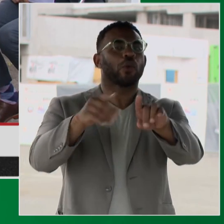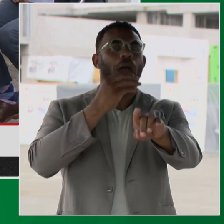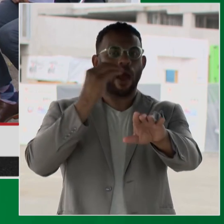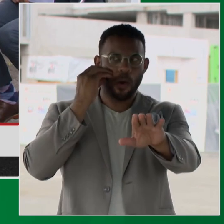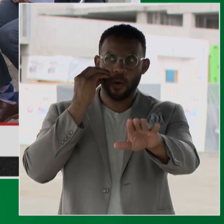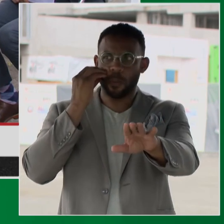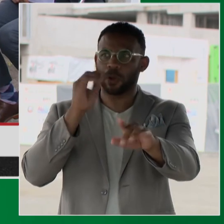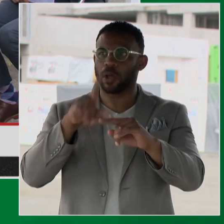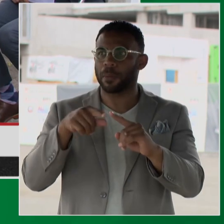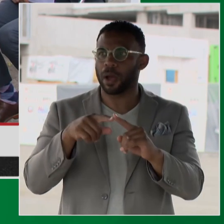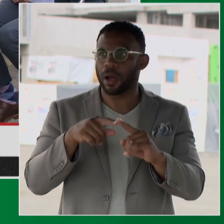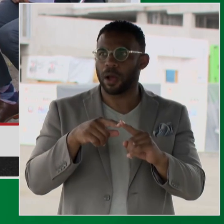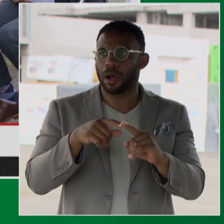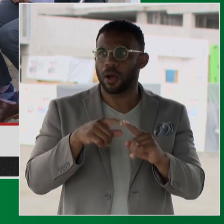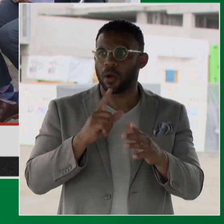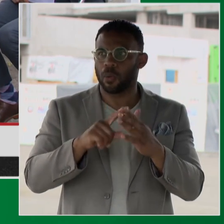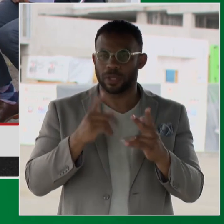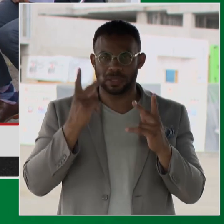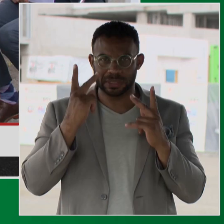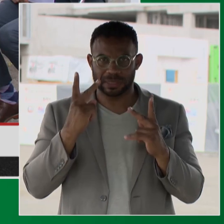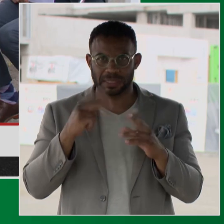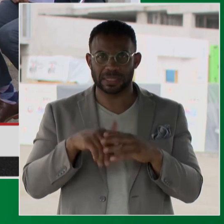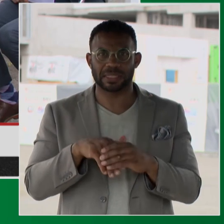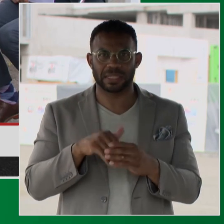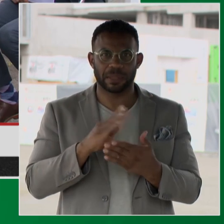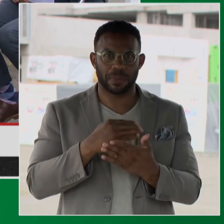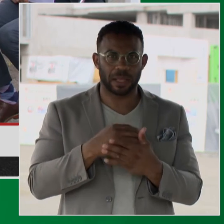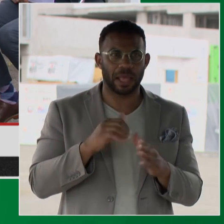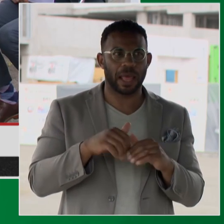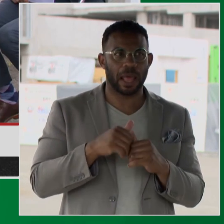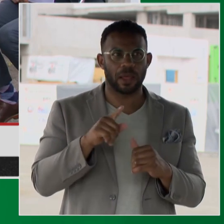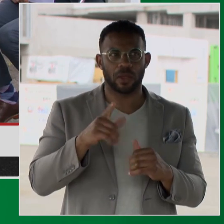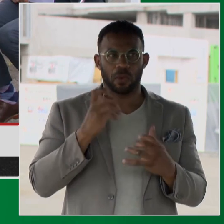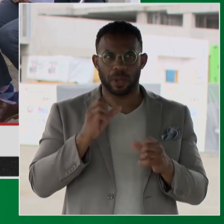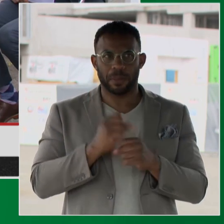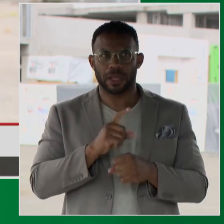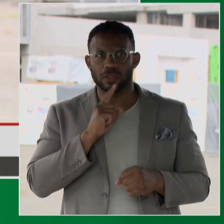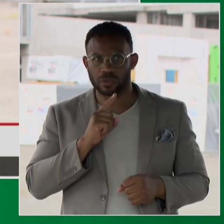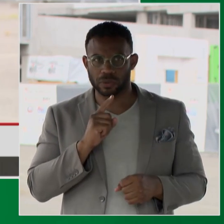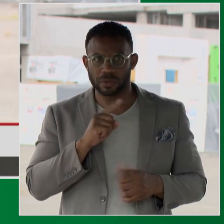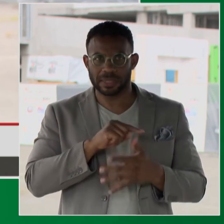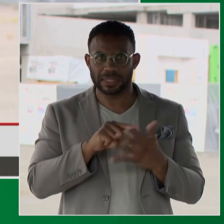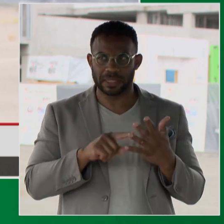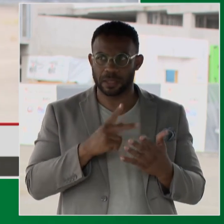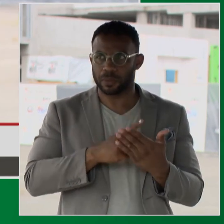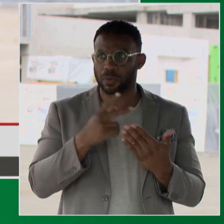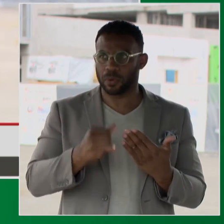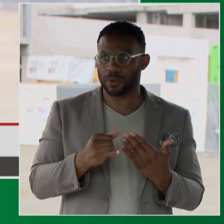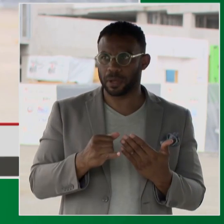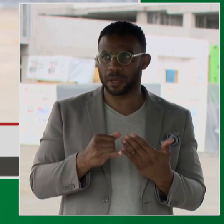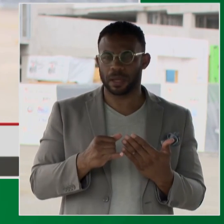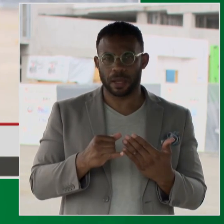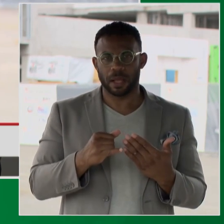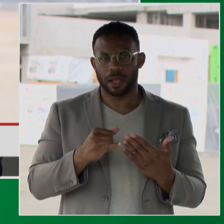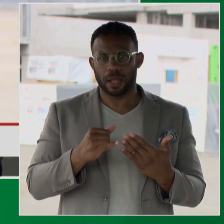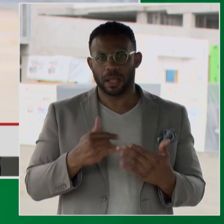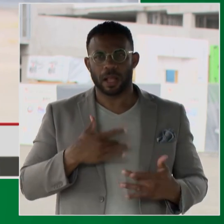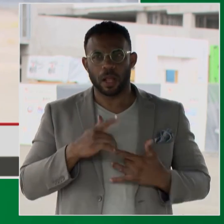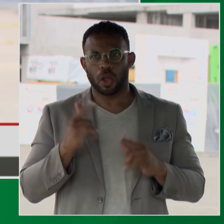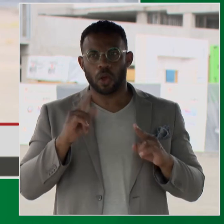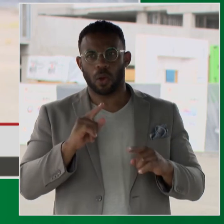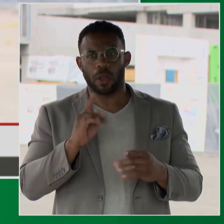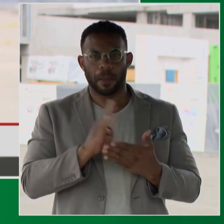to talk about what you want to see in the budget and how you want to make sure that these programs survive. So what you want to do is